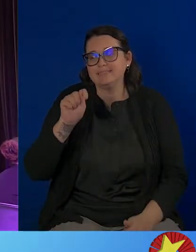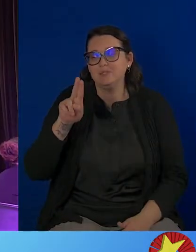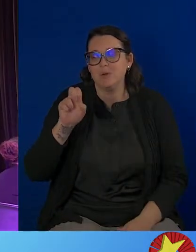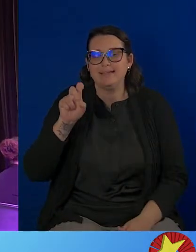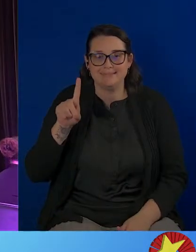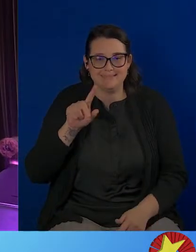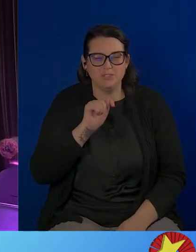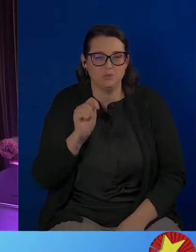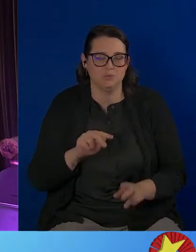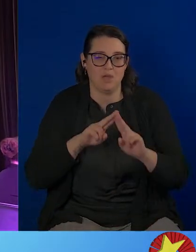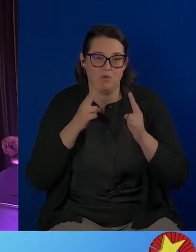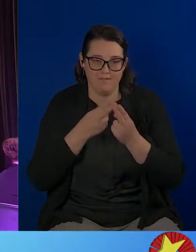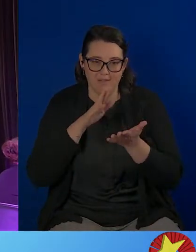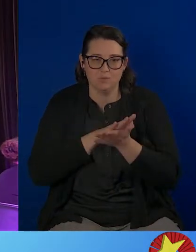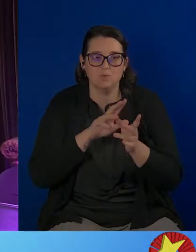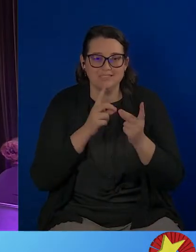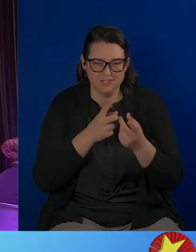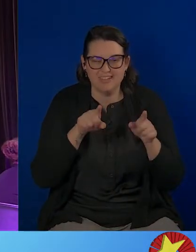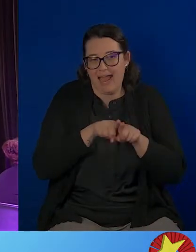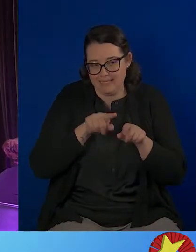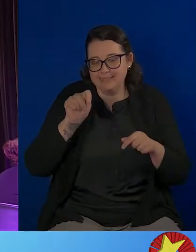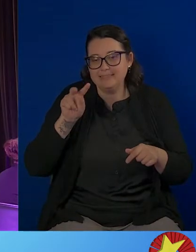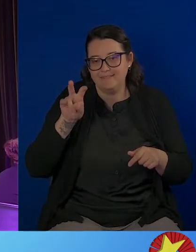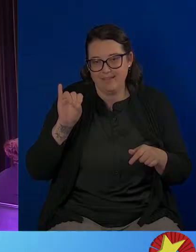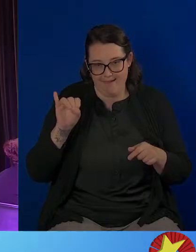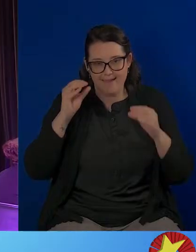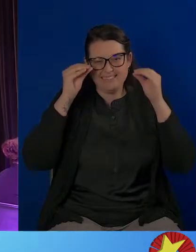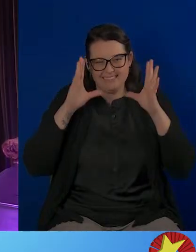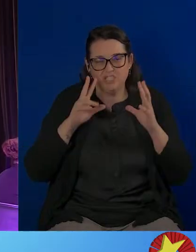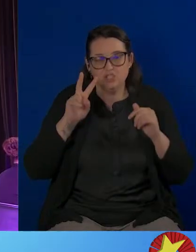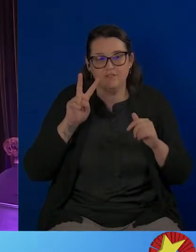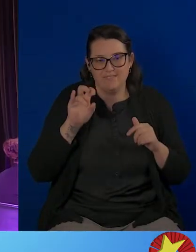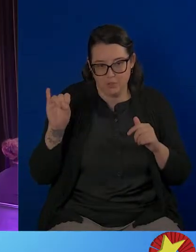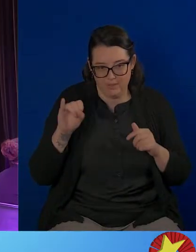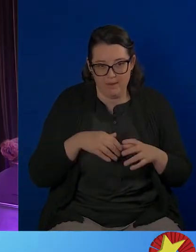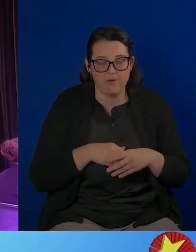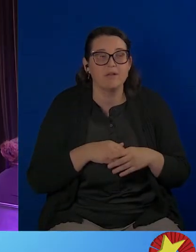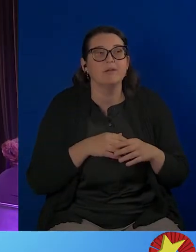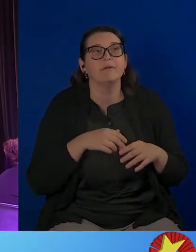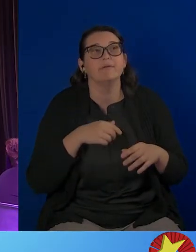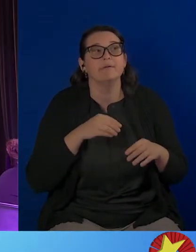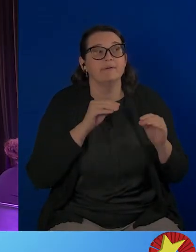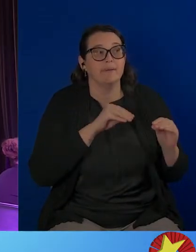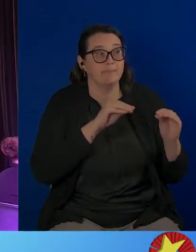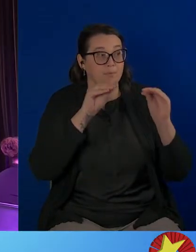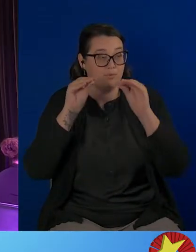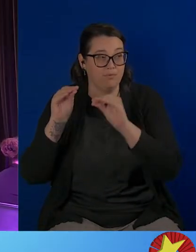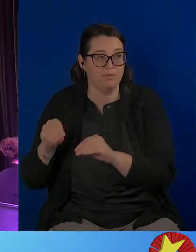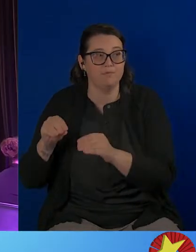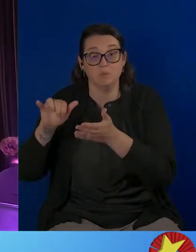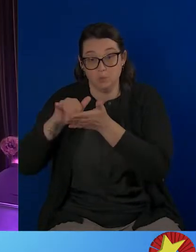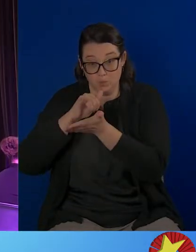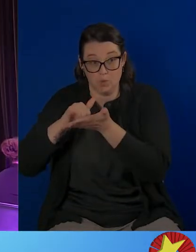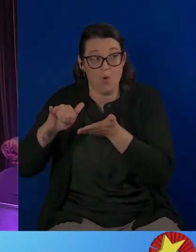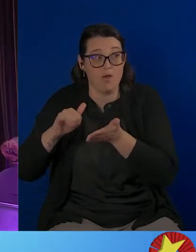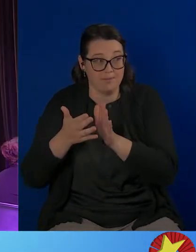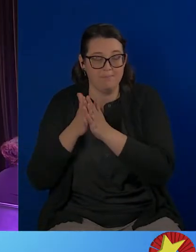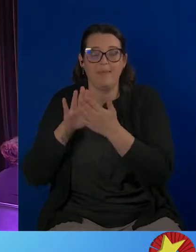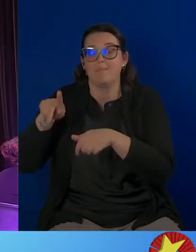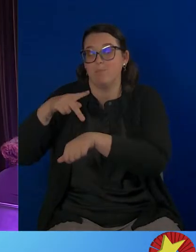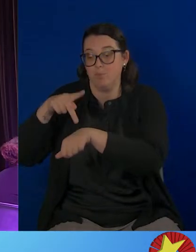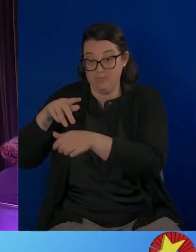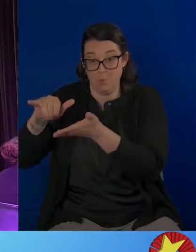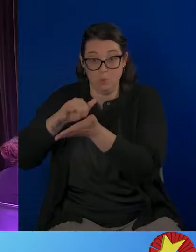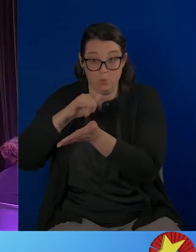a TDI, teacher students with visual impairments. I moved from Tucson to New York, where I became a principal at the New York School for the Blind.